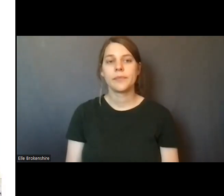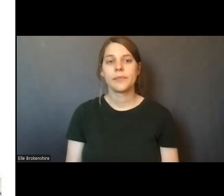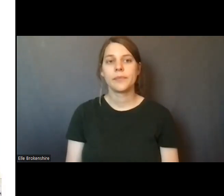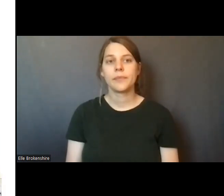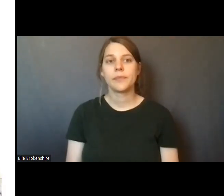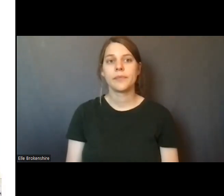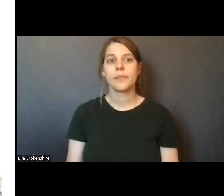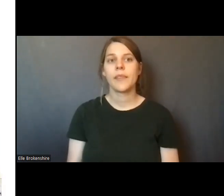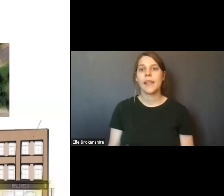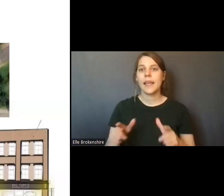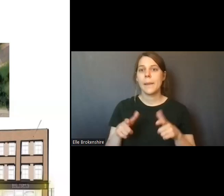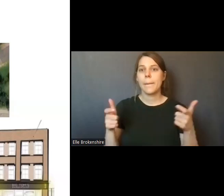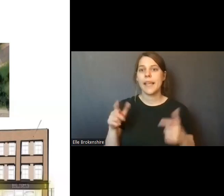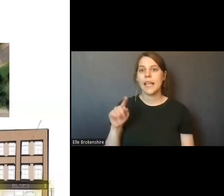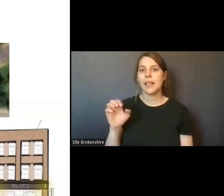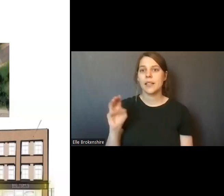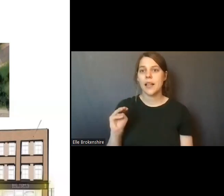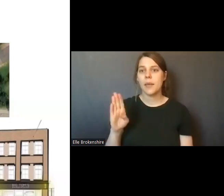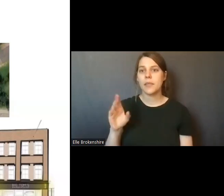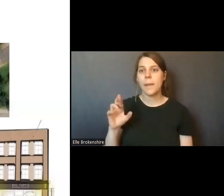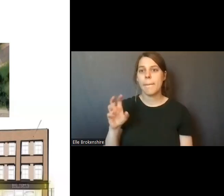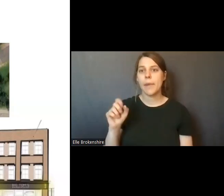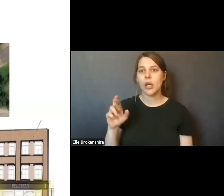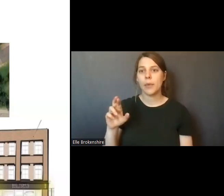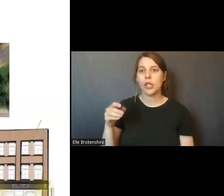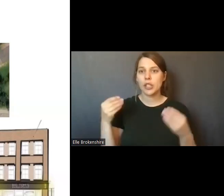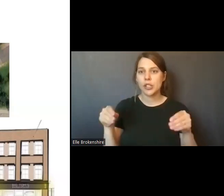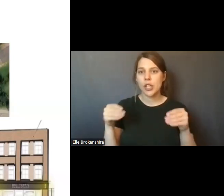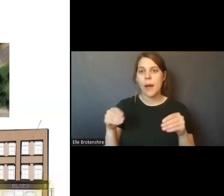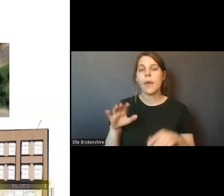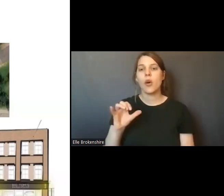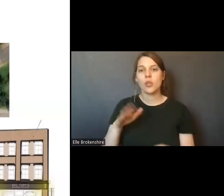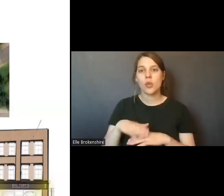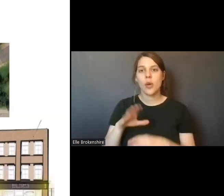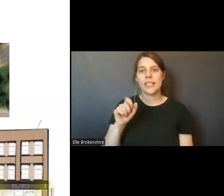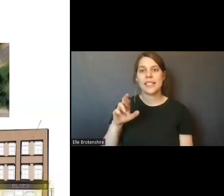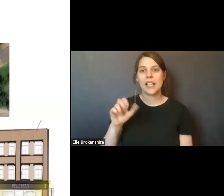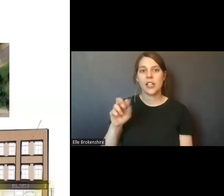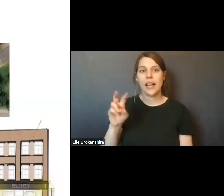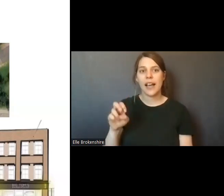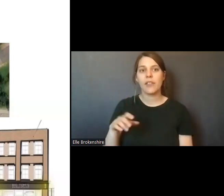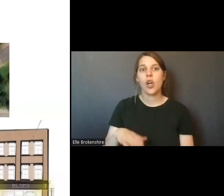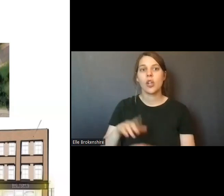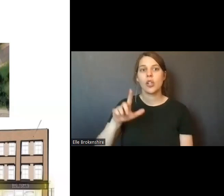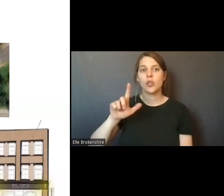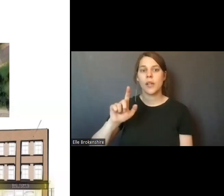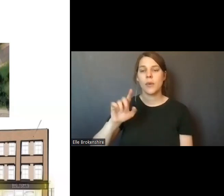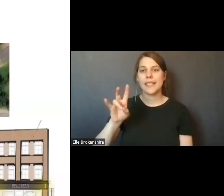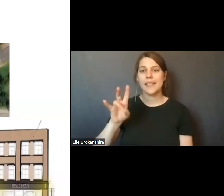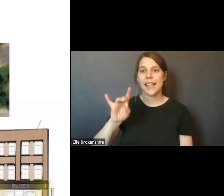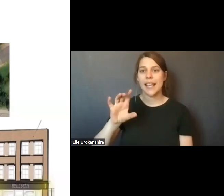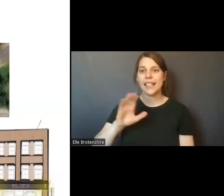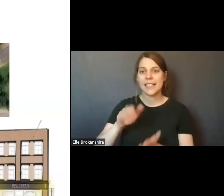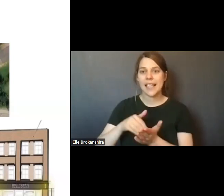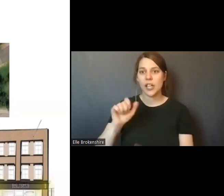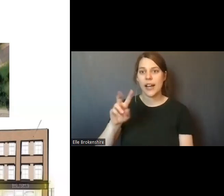Big Tom's Barbershop, also on Center Avenue, located at 2178 Center Avenue. This total development cost for this project is slightly